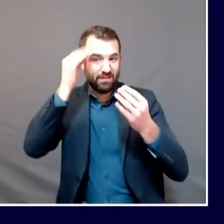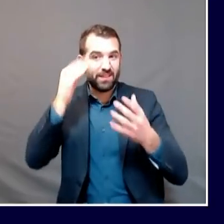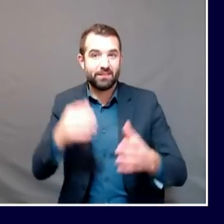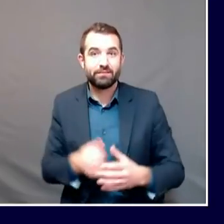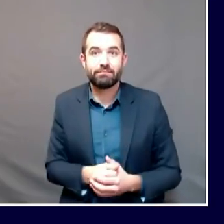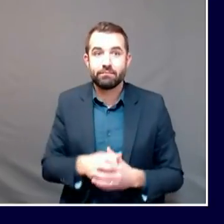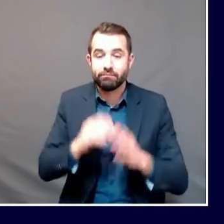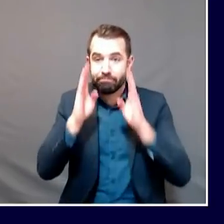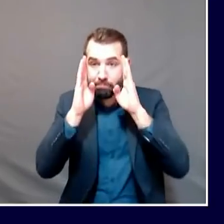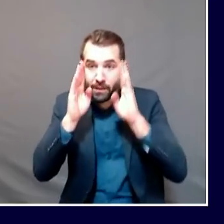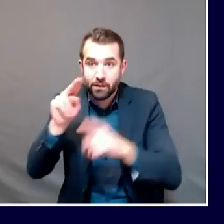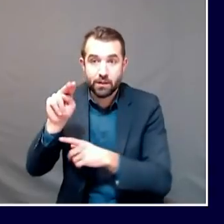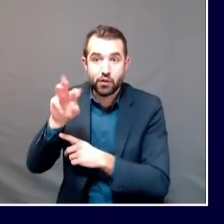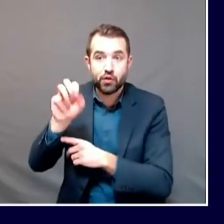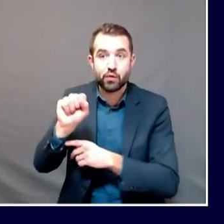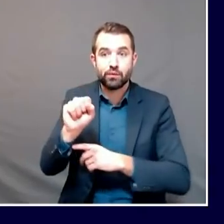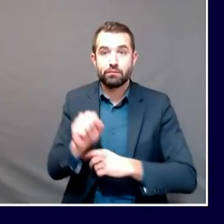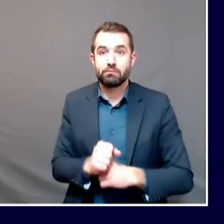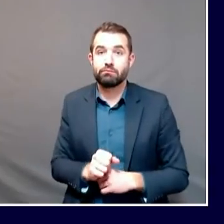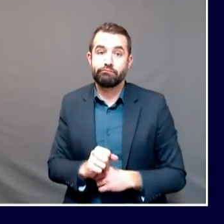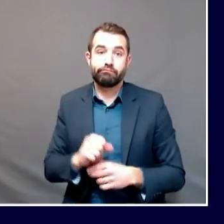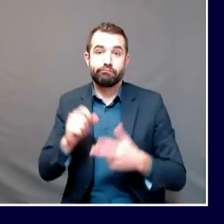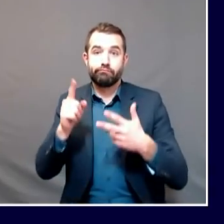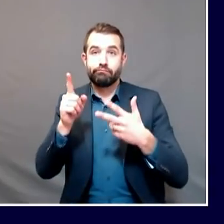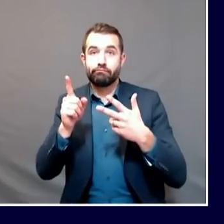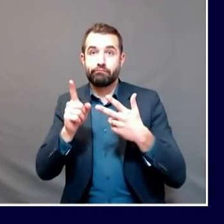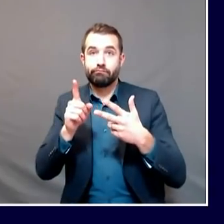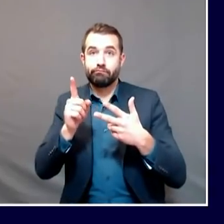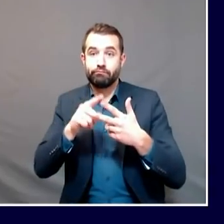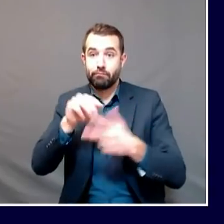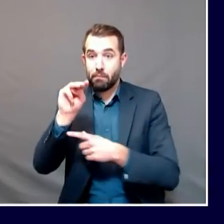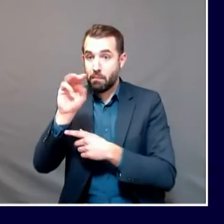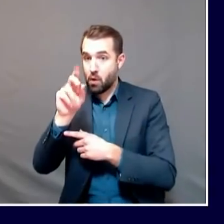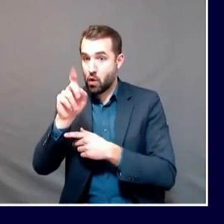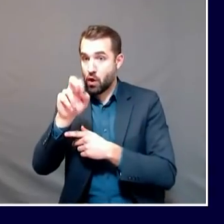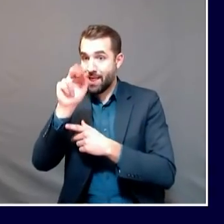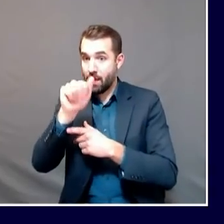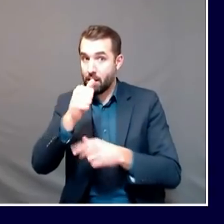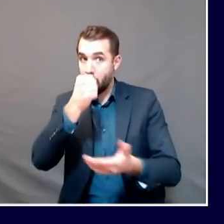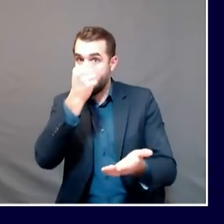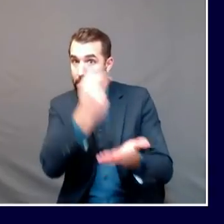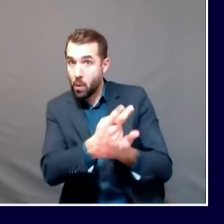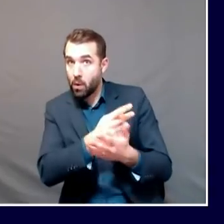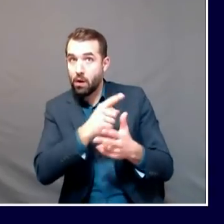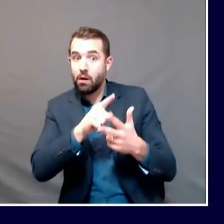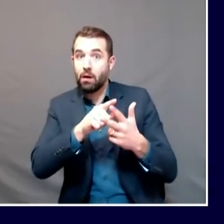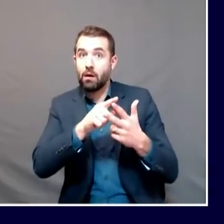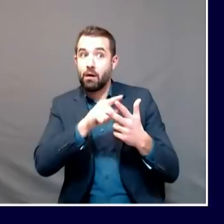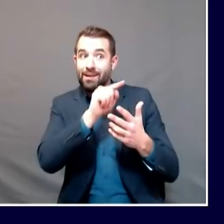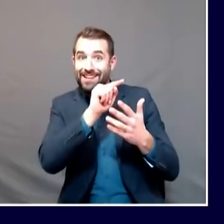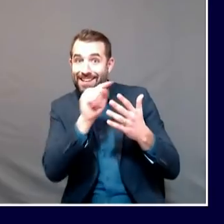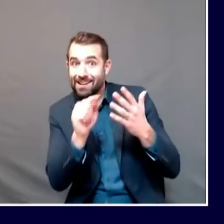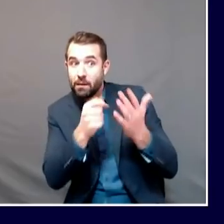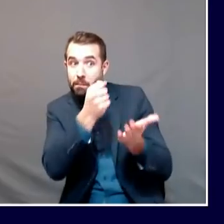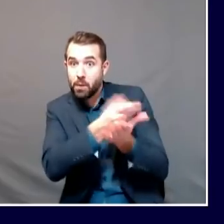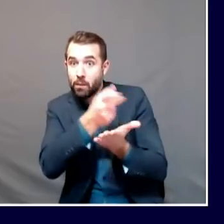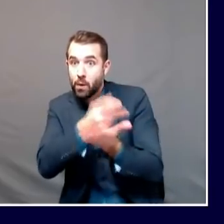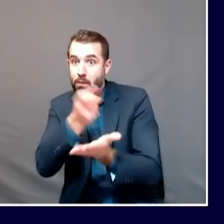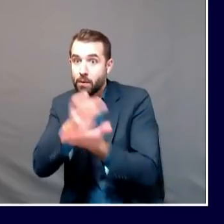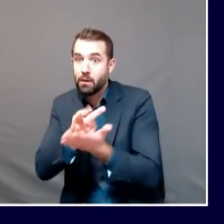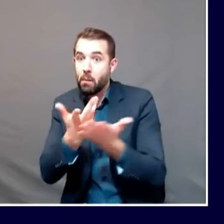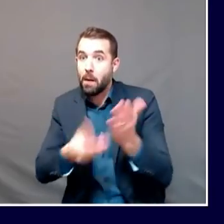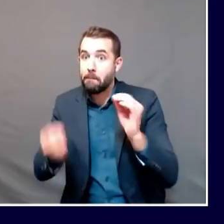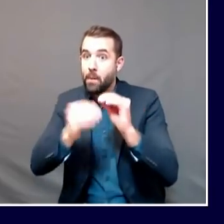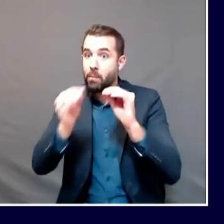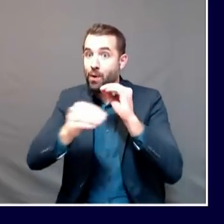numbers are looking like, and tune in to, for example, these outlets like the Maine CDC's briefings, so we can keep you